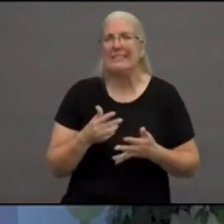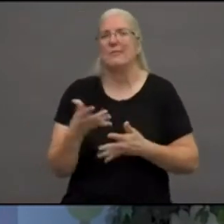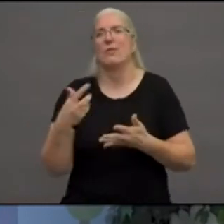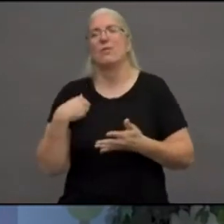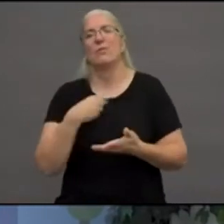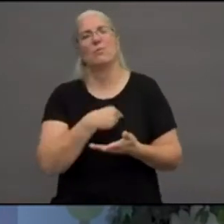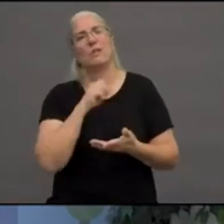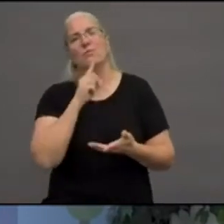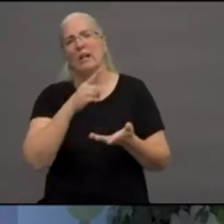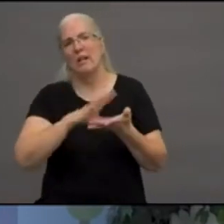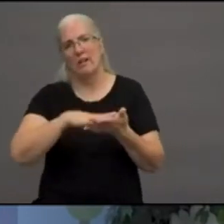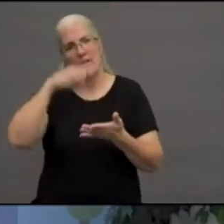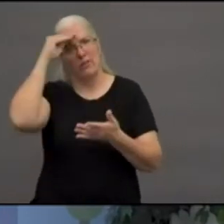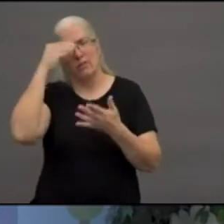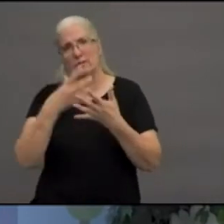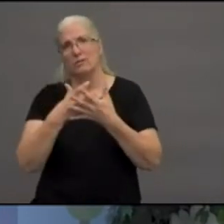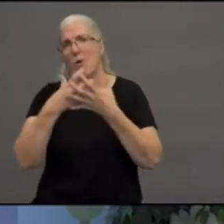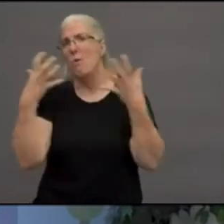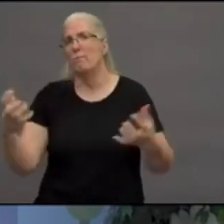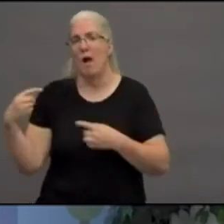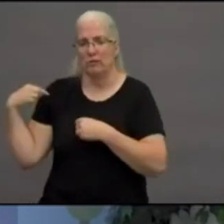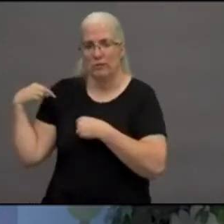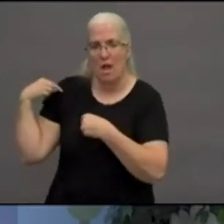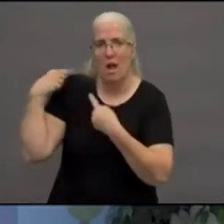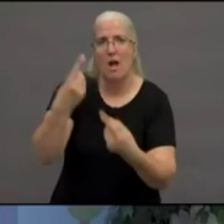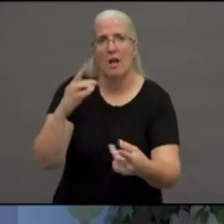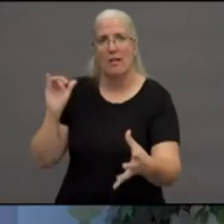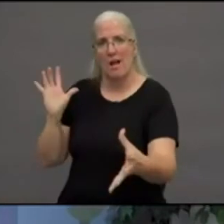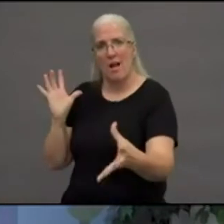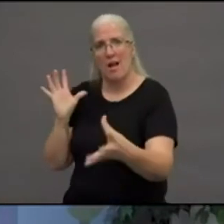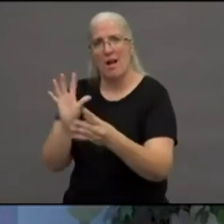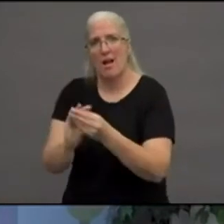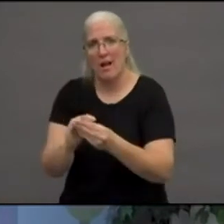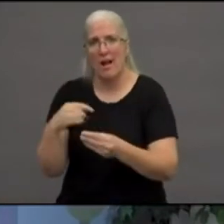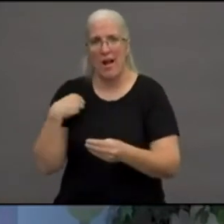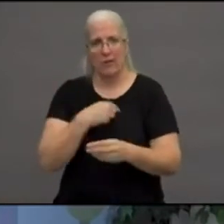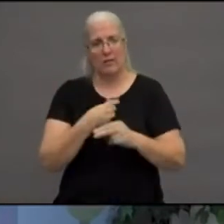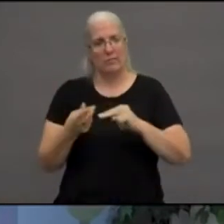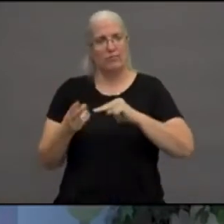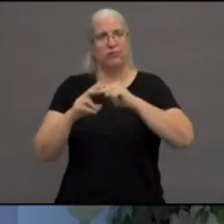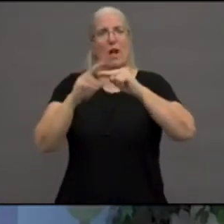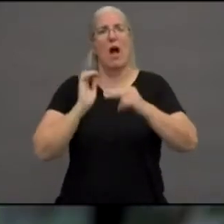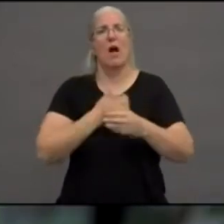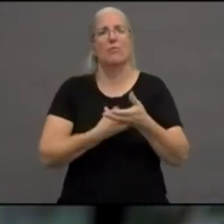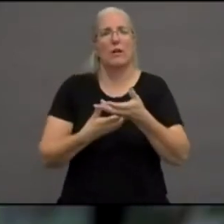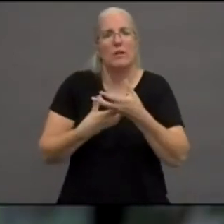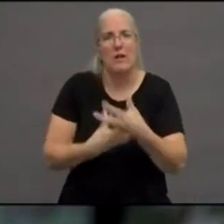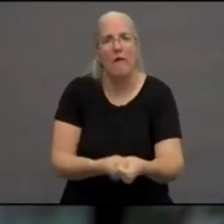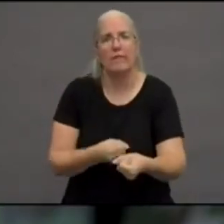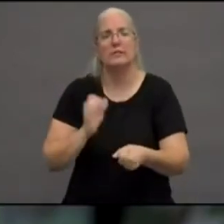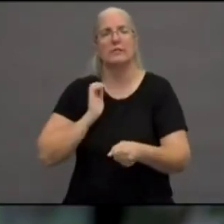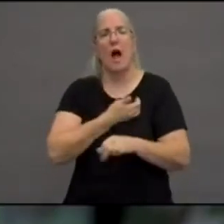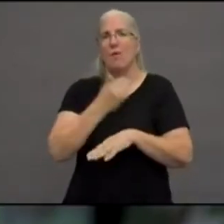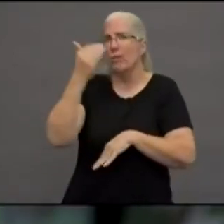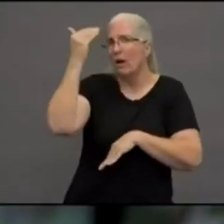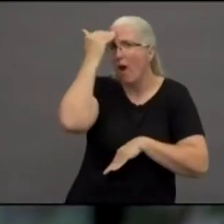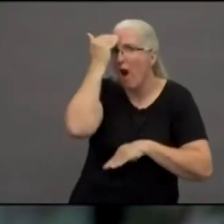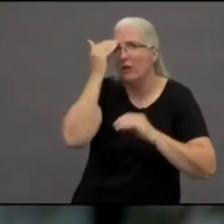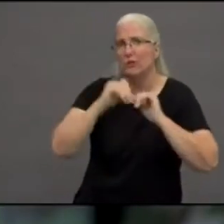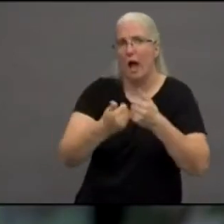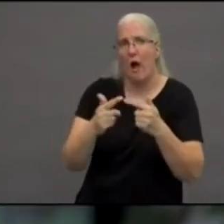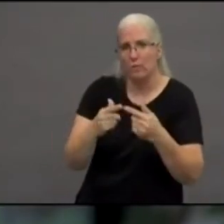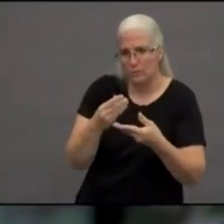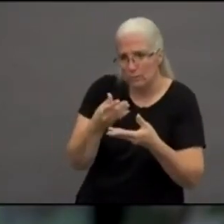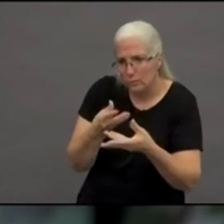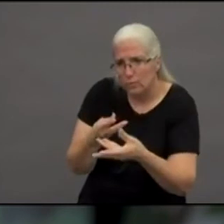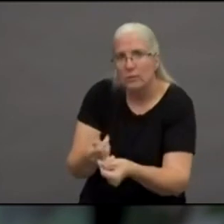the staff's confidence and level of really knowing how to care for these patients. And